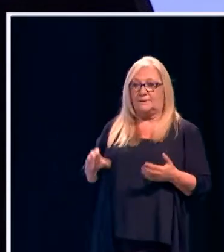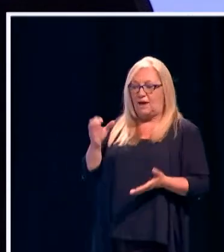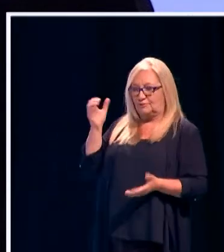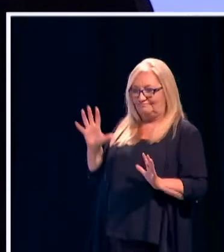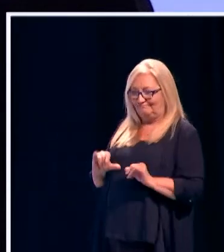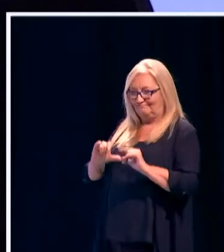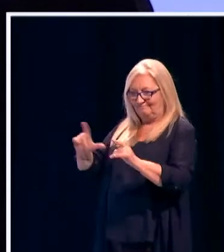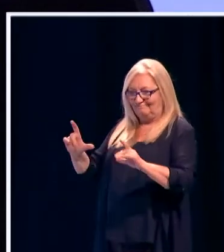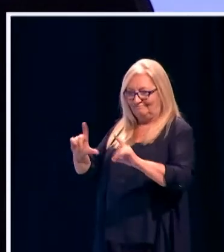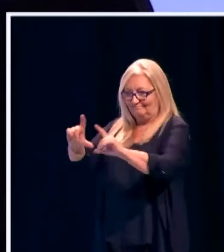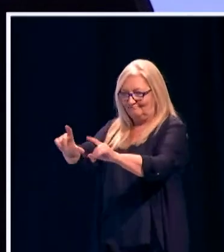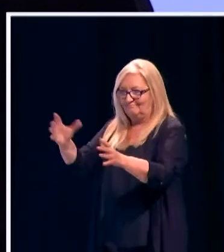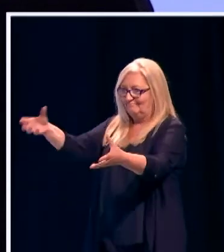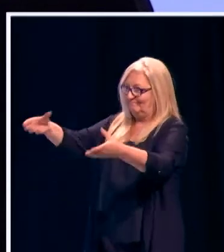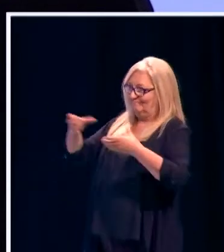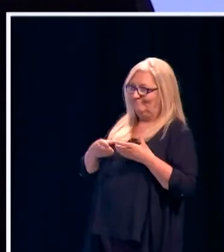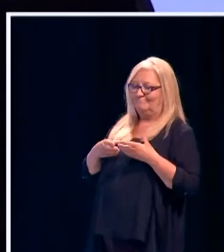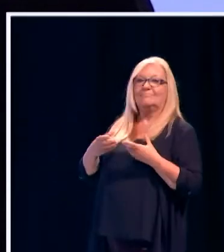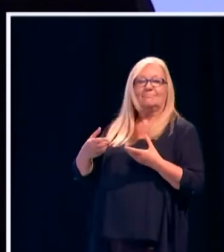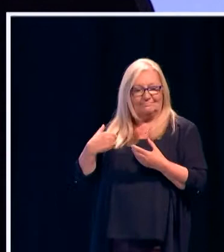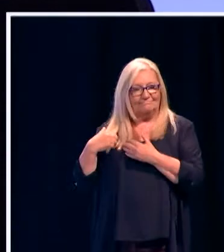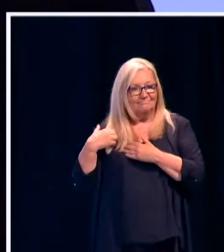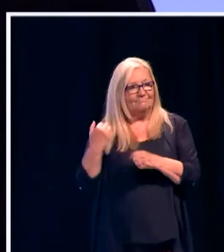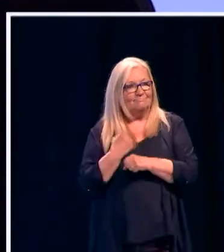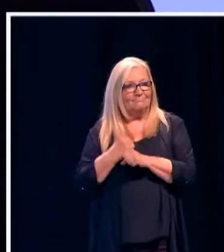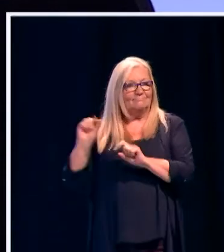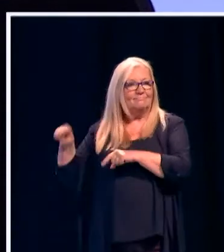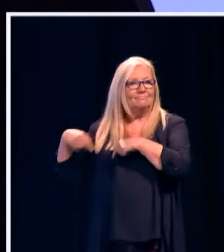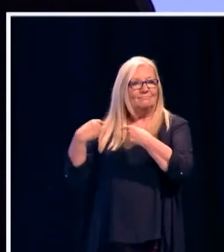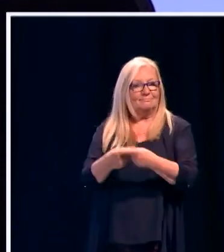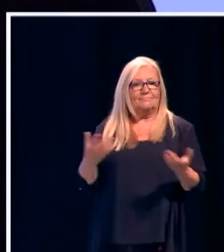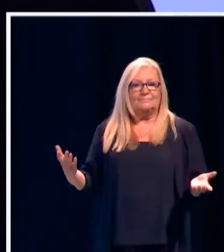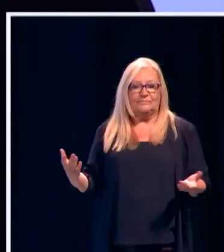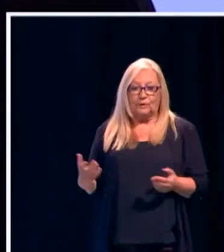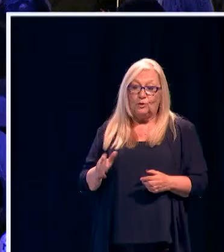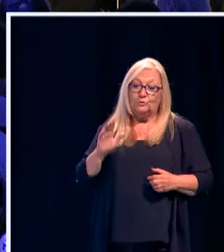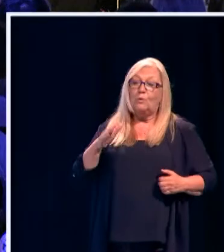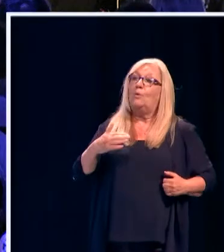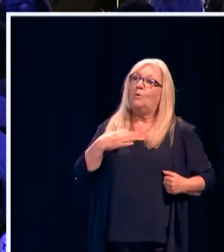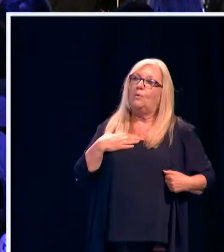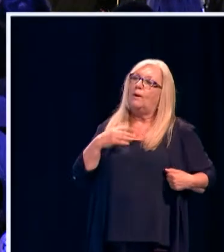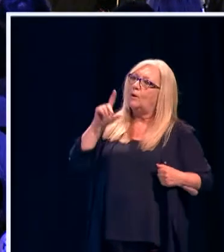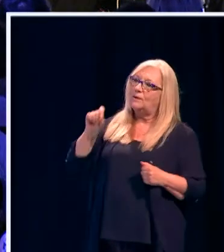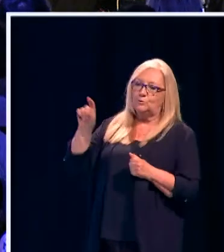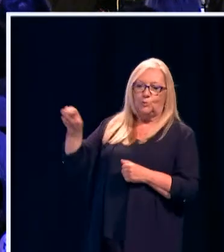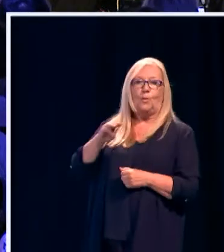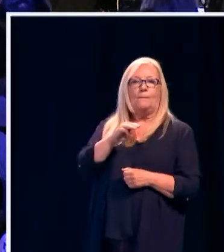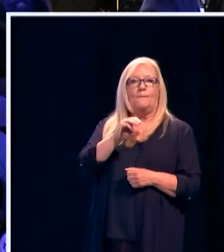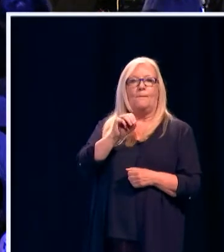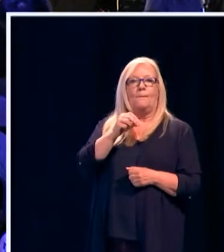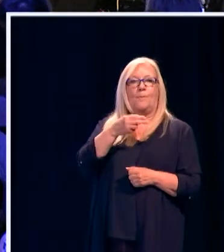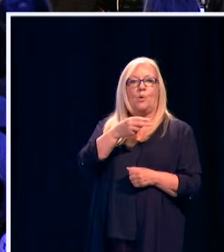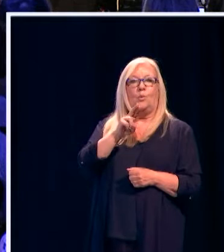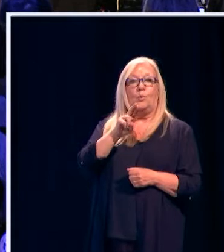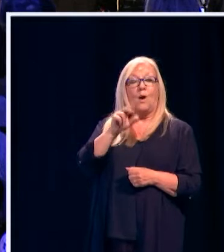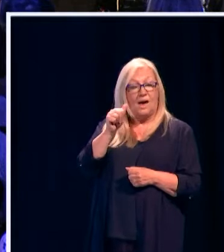her outstanding contribution in the disability development. So my question to you, Mohua, is now we